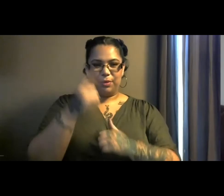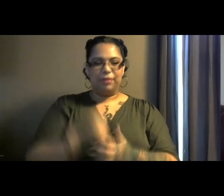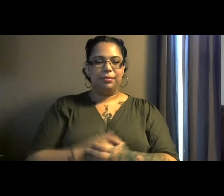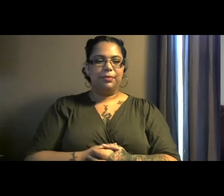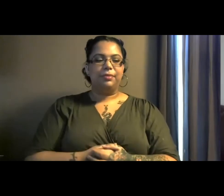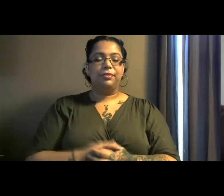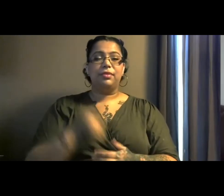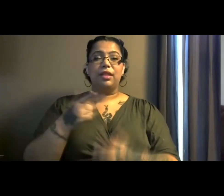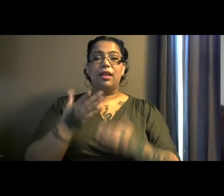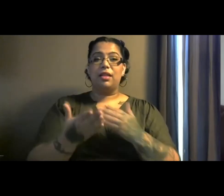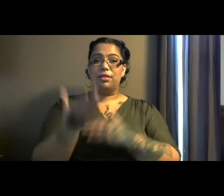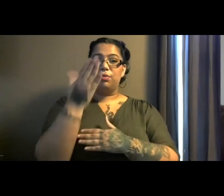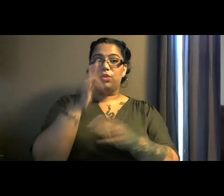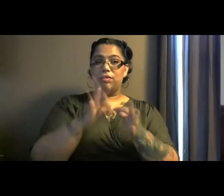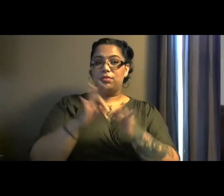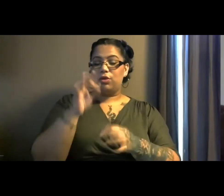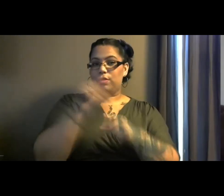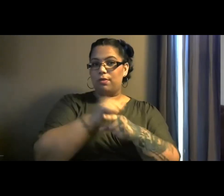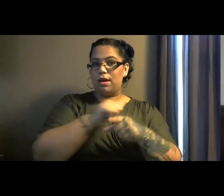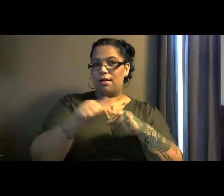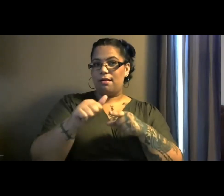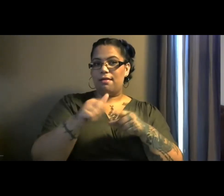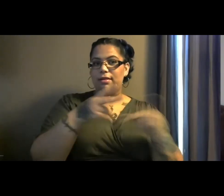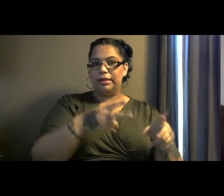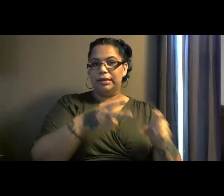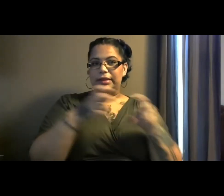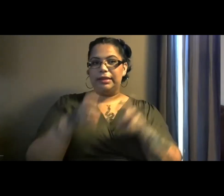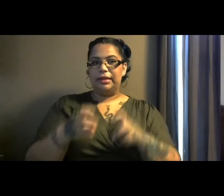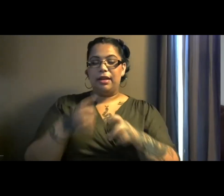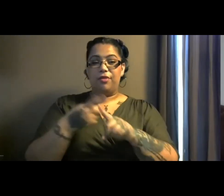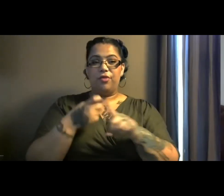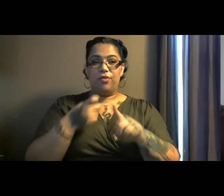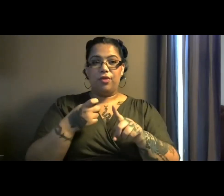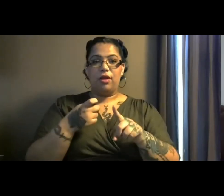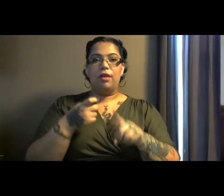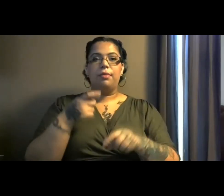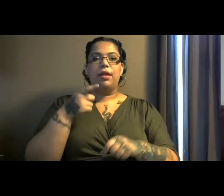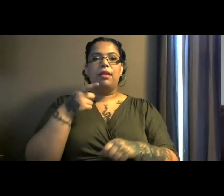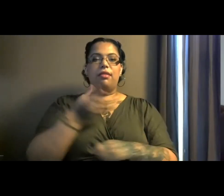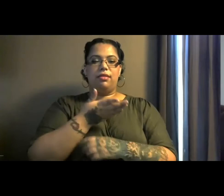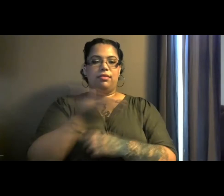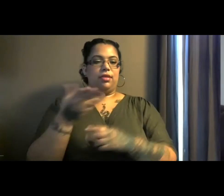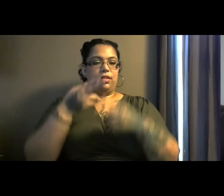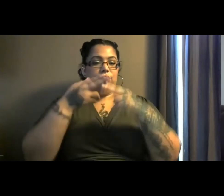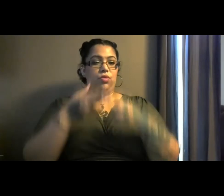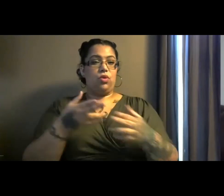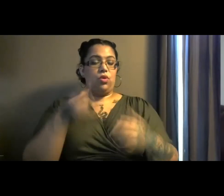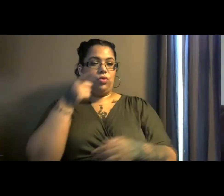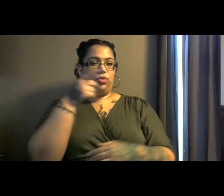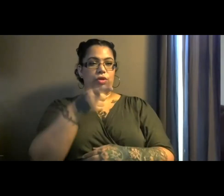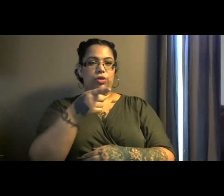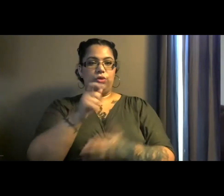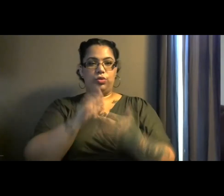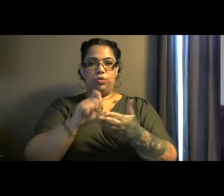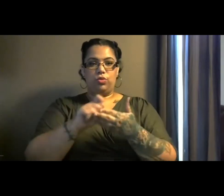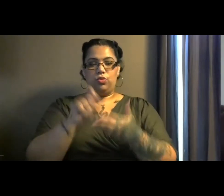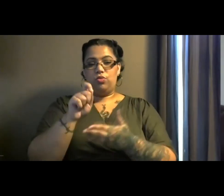spiritual practice is taken from This Thing Called You, written by Ernest